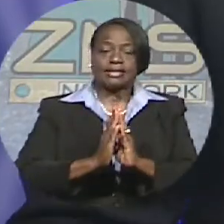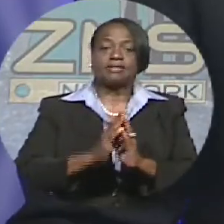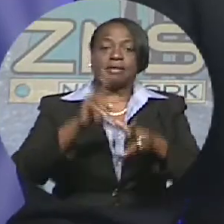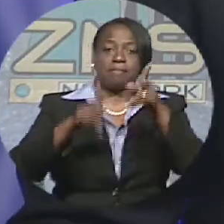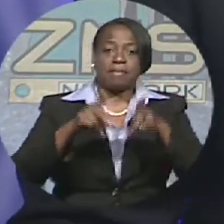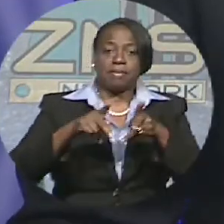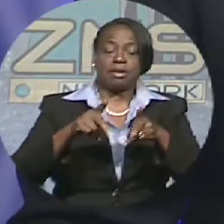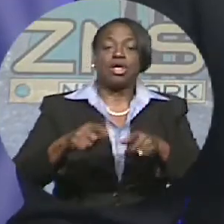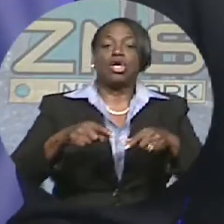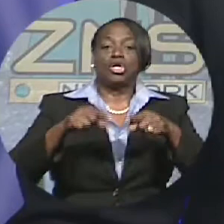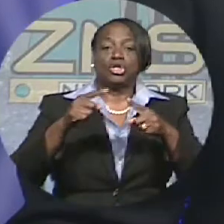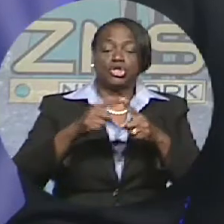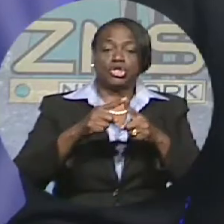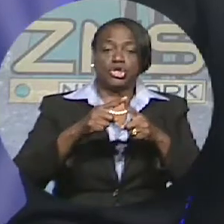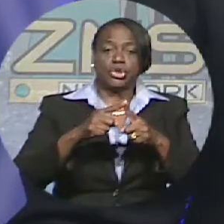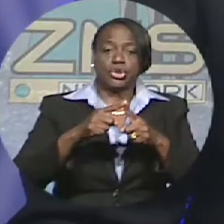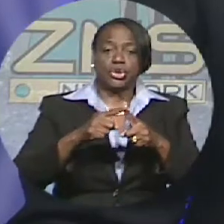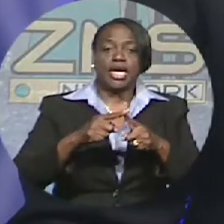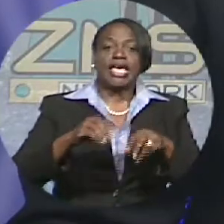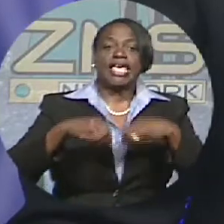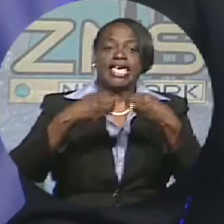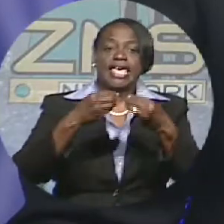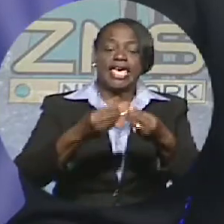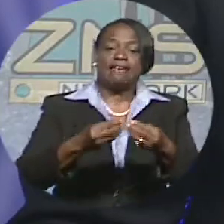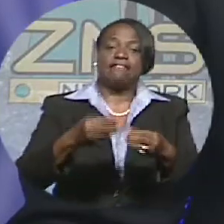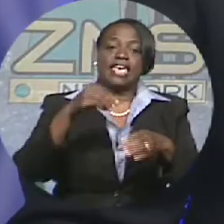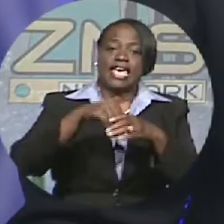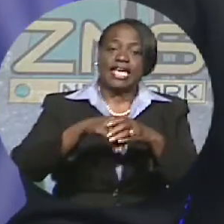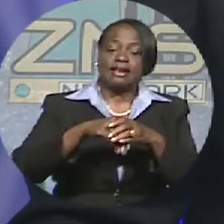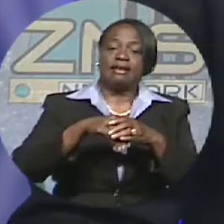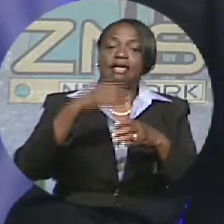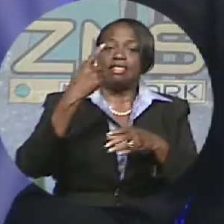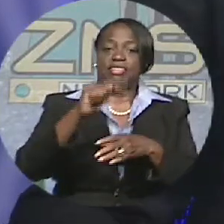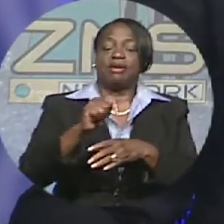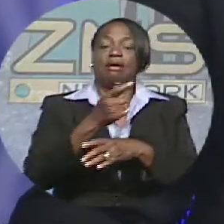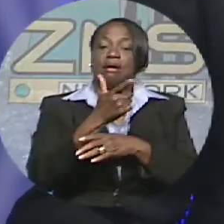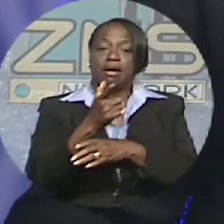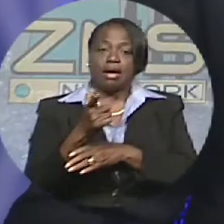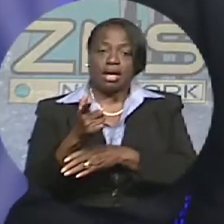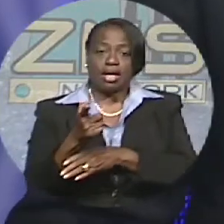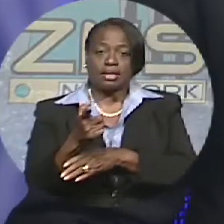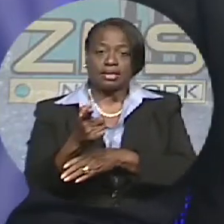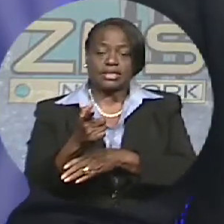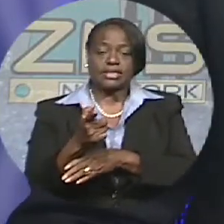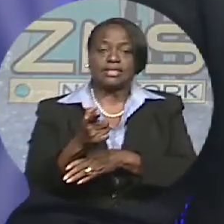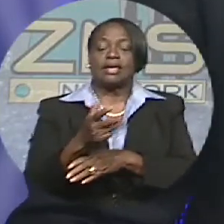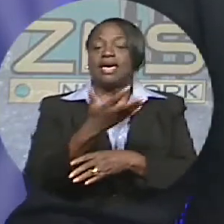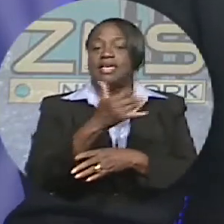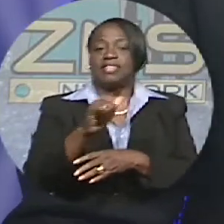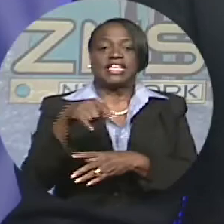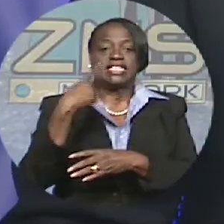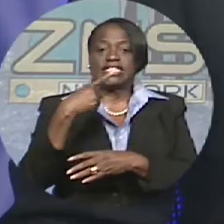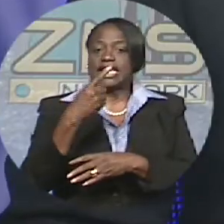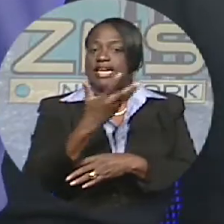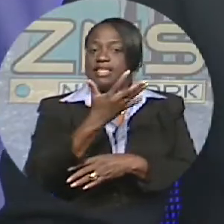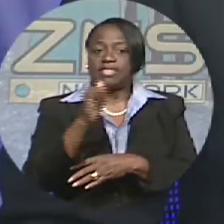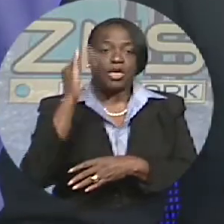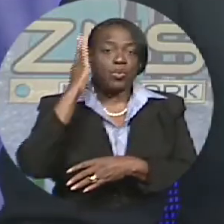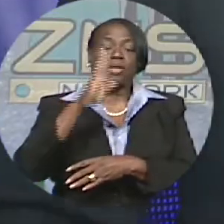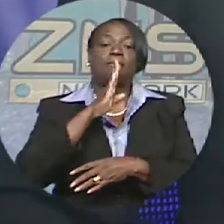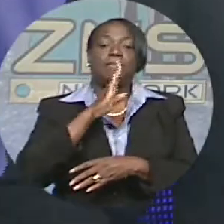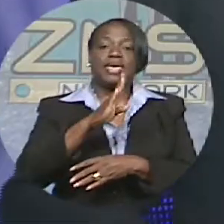of choice in the majority of murders on the book this year. To help diffuse possible conflicts, the pastors say they will act as